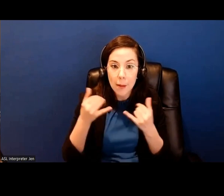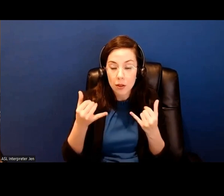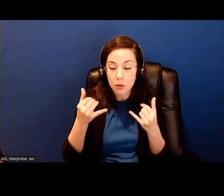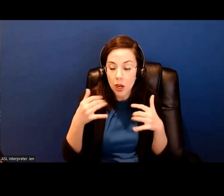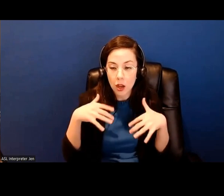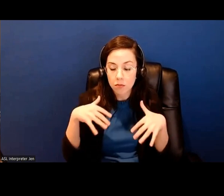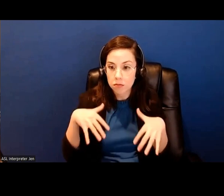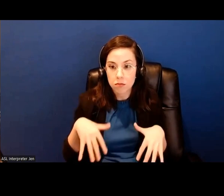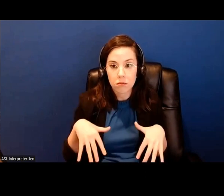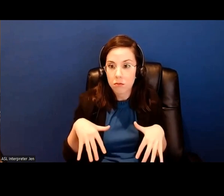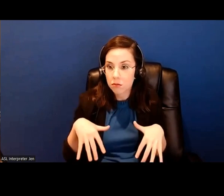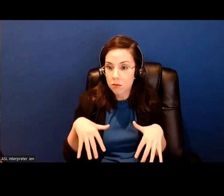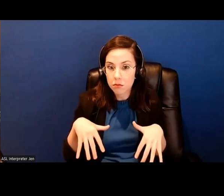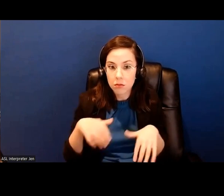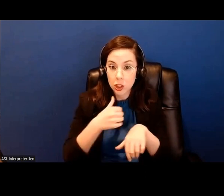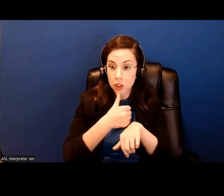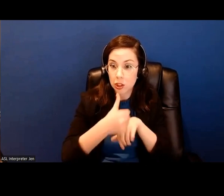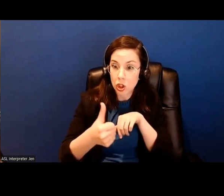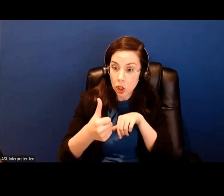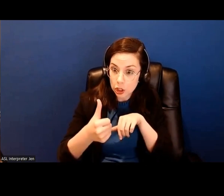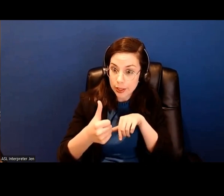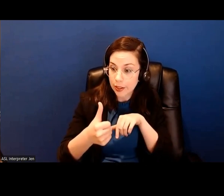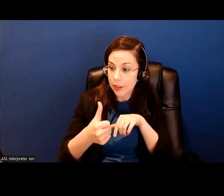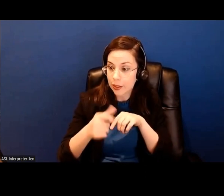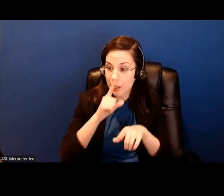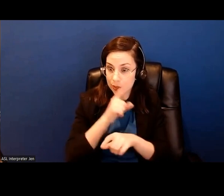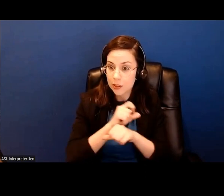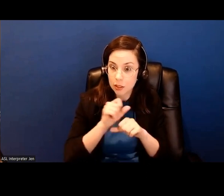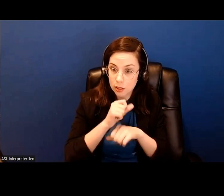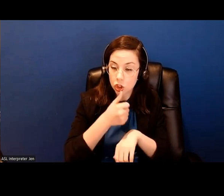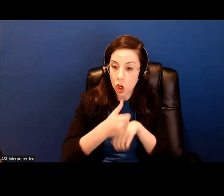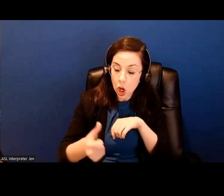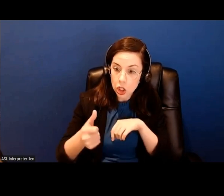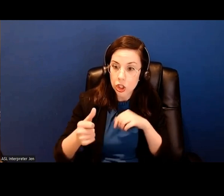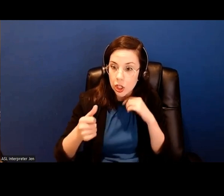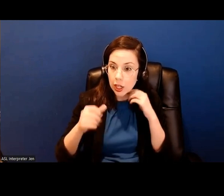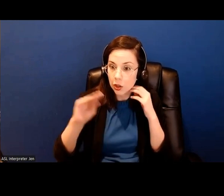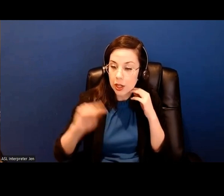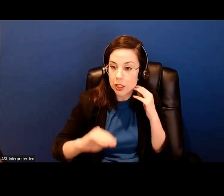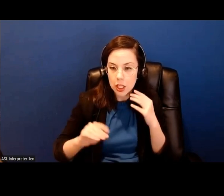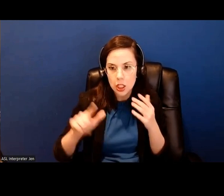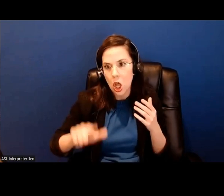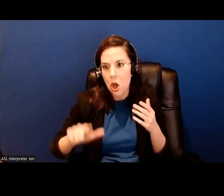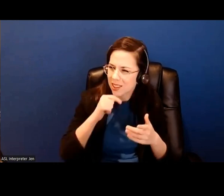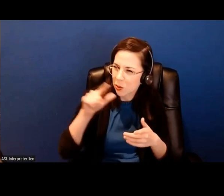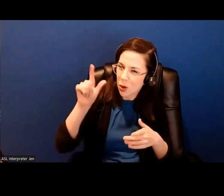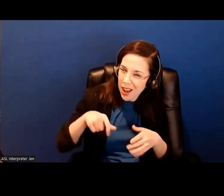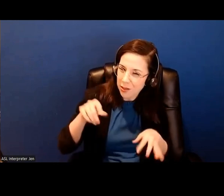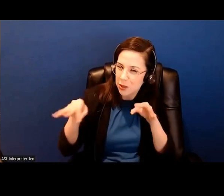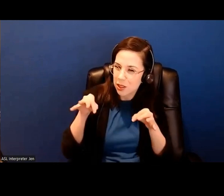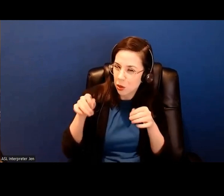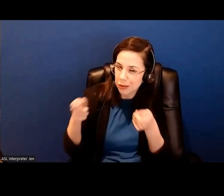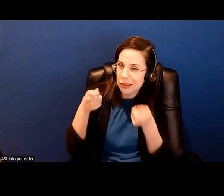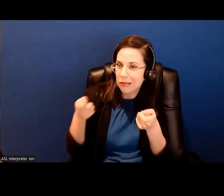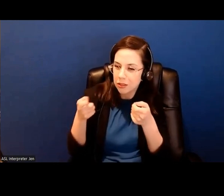charging rate of those arrests. Not that I think that's necessarily the way that we need to deal with it, but just giving some context with it. That's